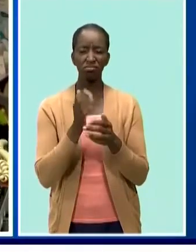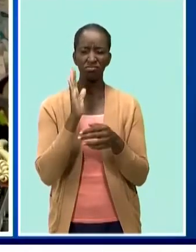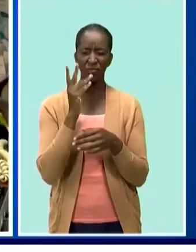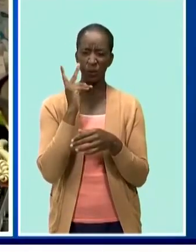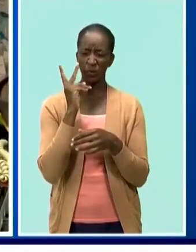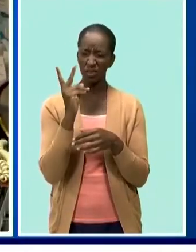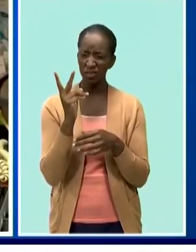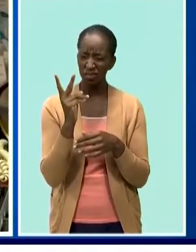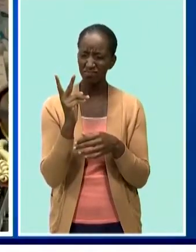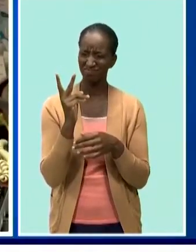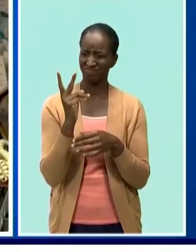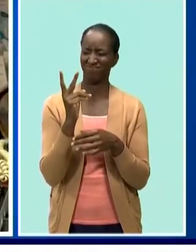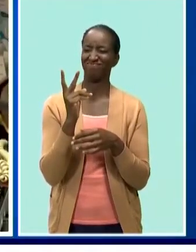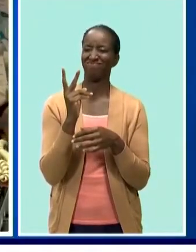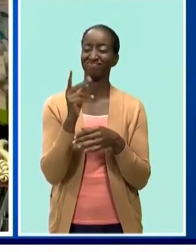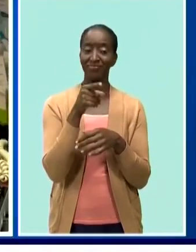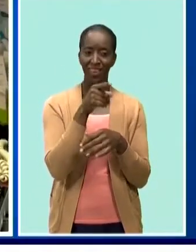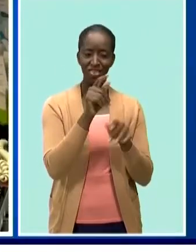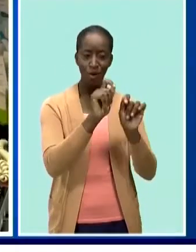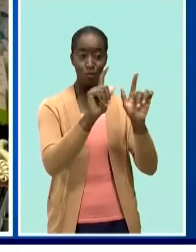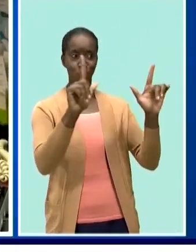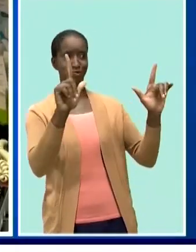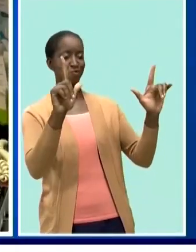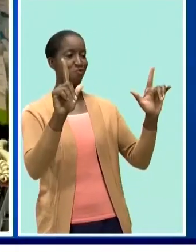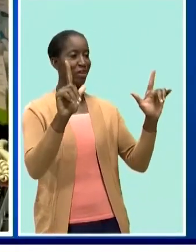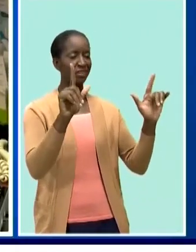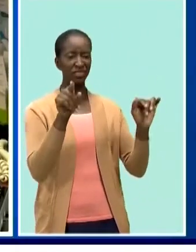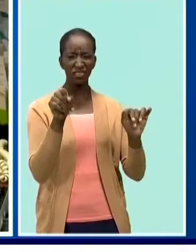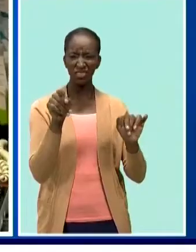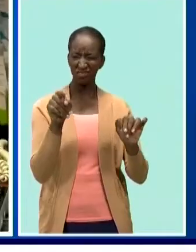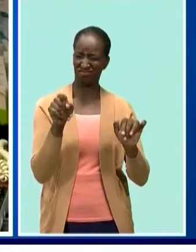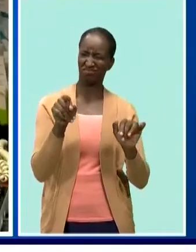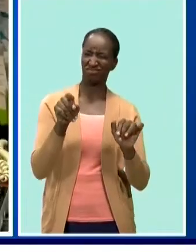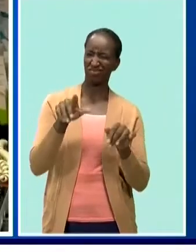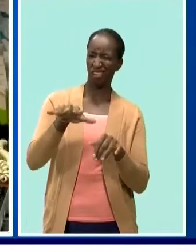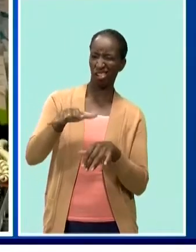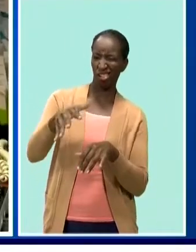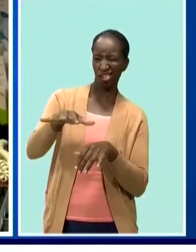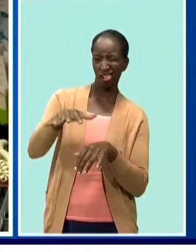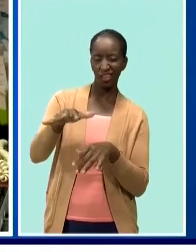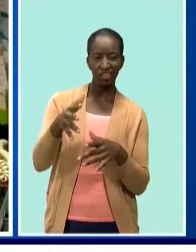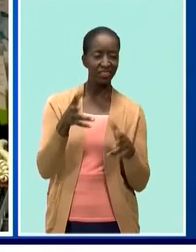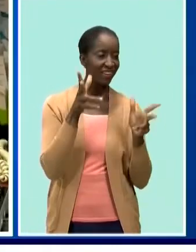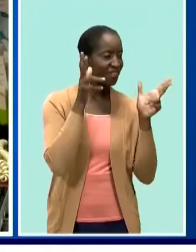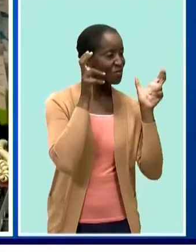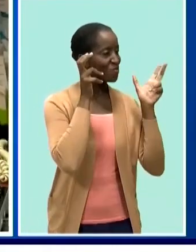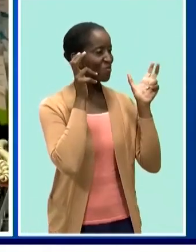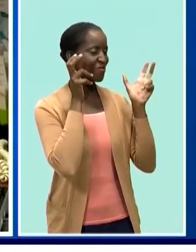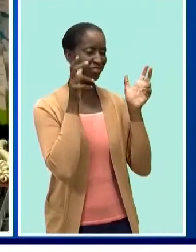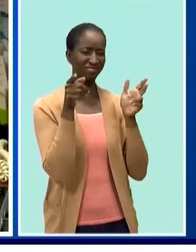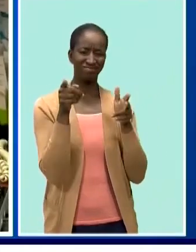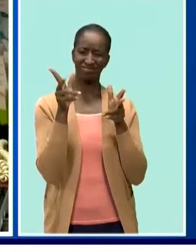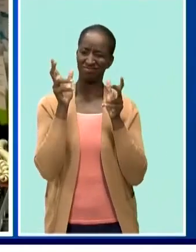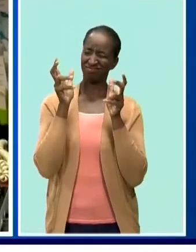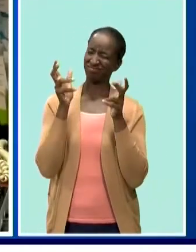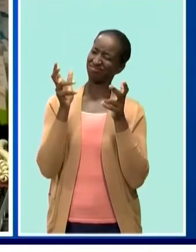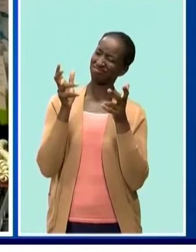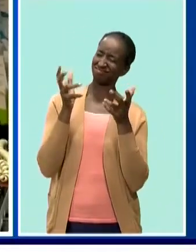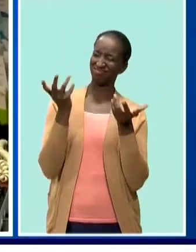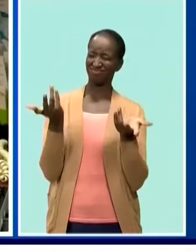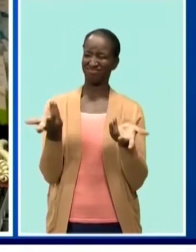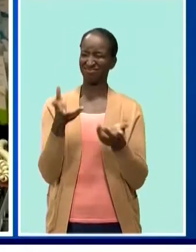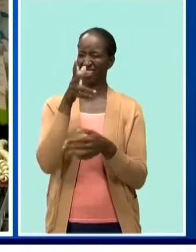very great differences in terms of how it looks and how it sounds. Our plan is